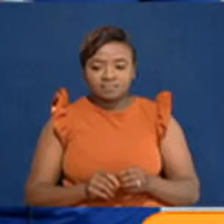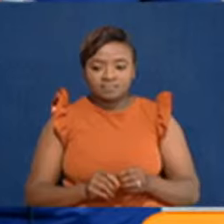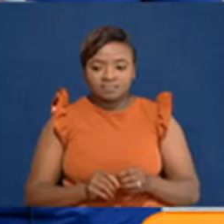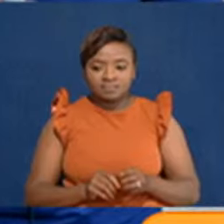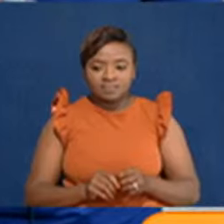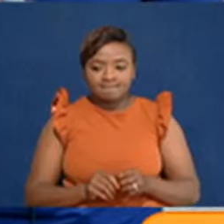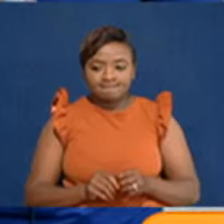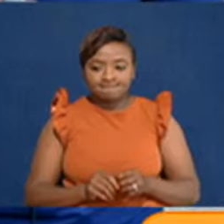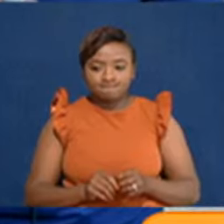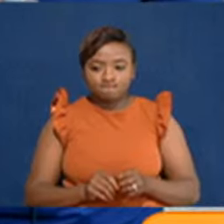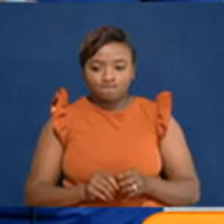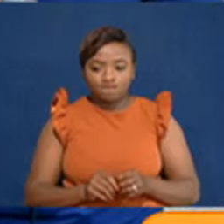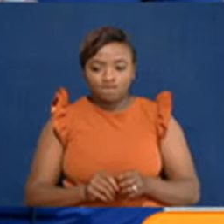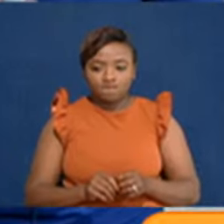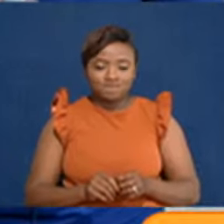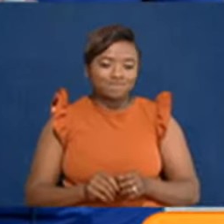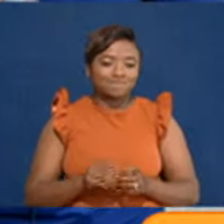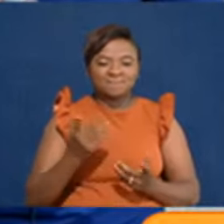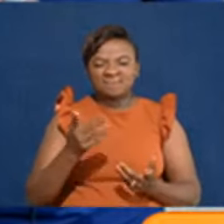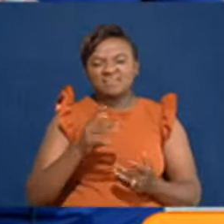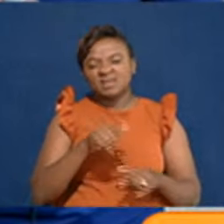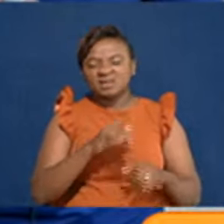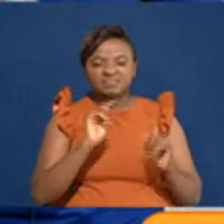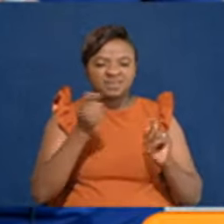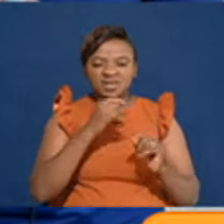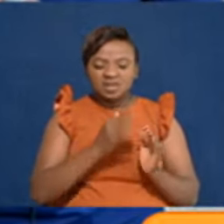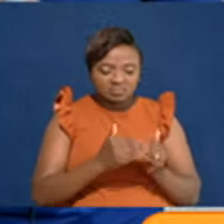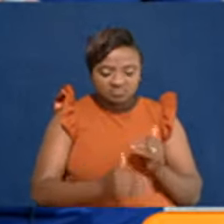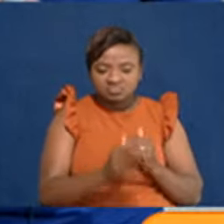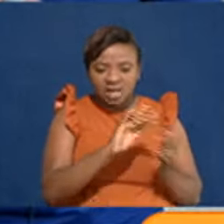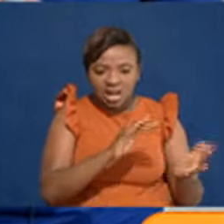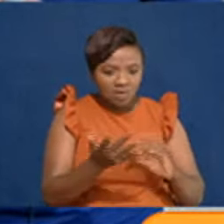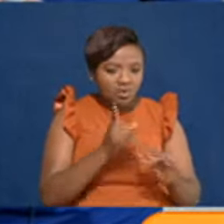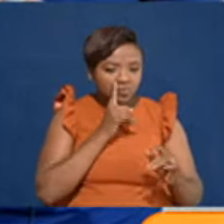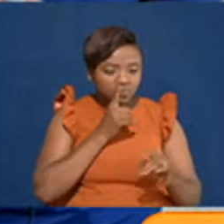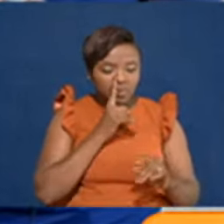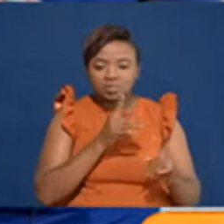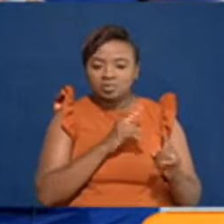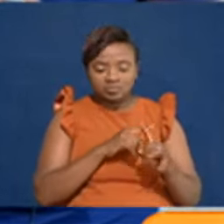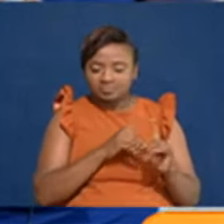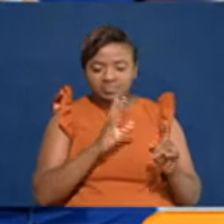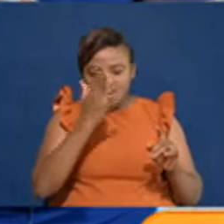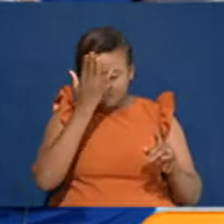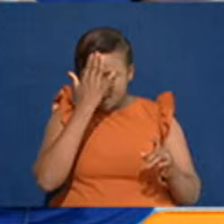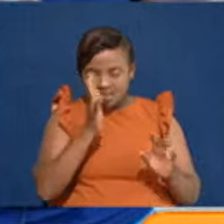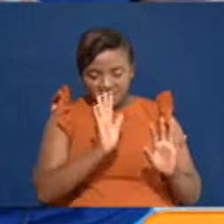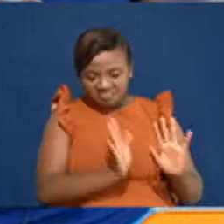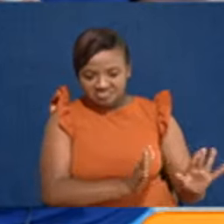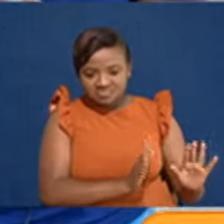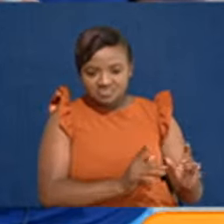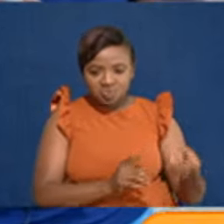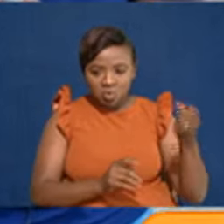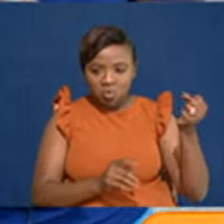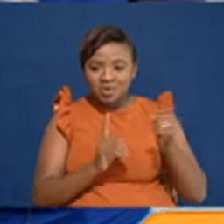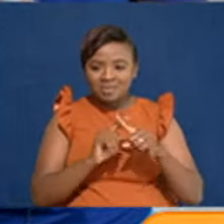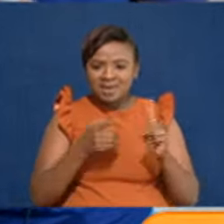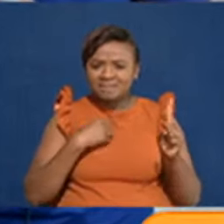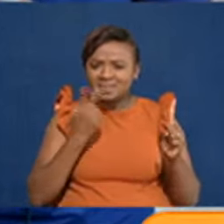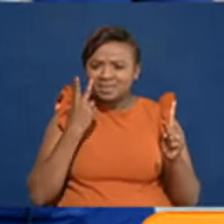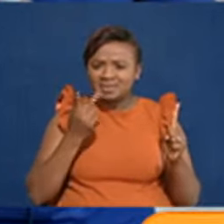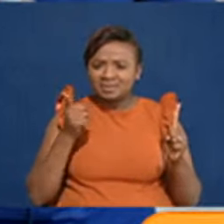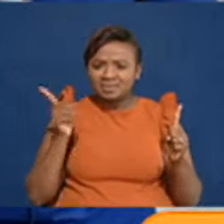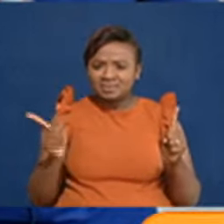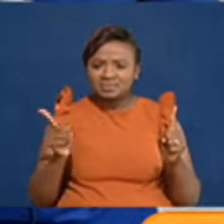into what Kenya is looking forward to tomorrow and Monday, I can see you're at the Stade